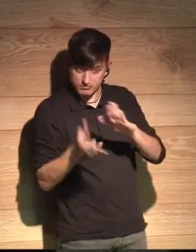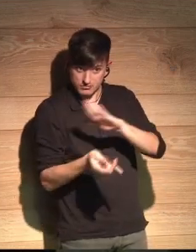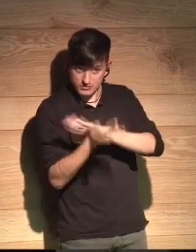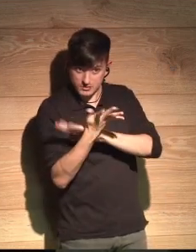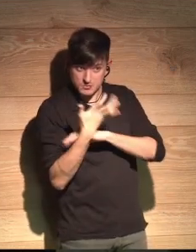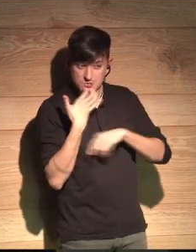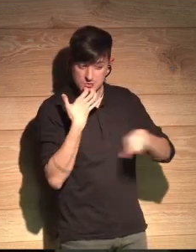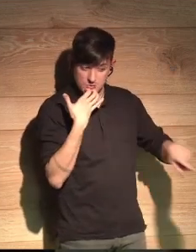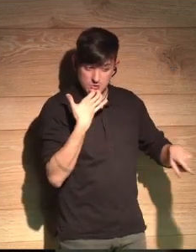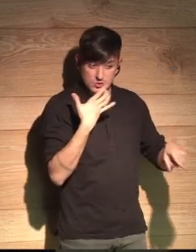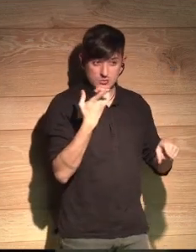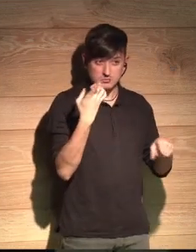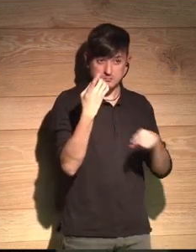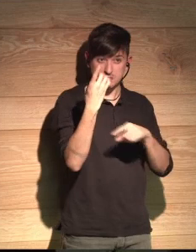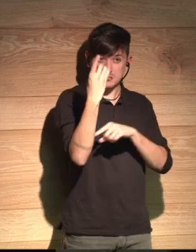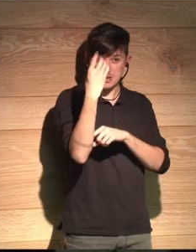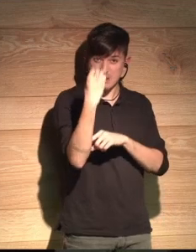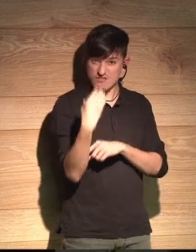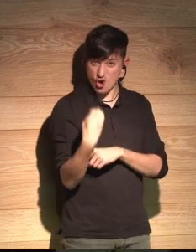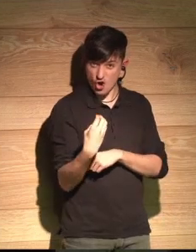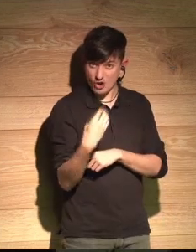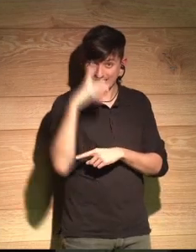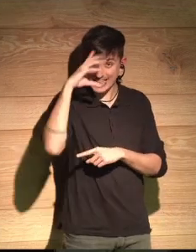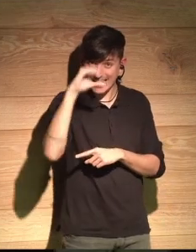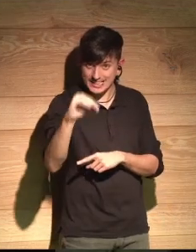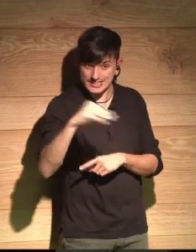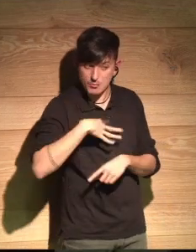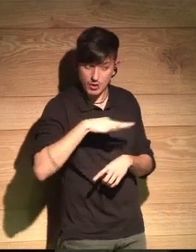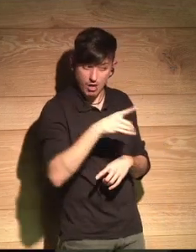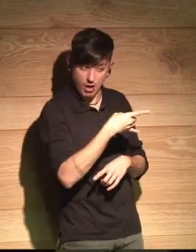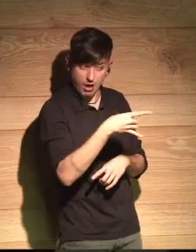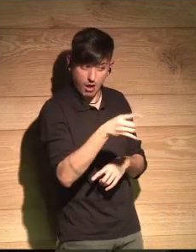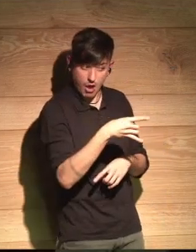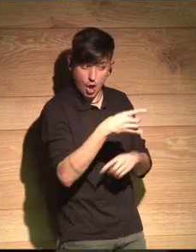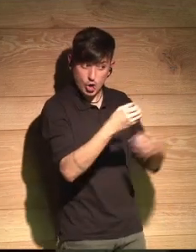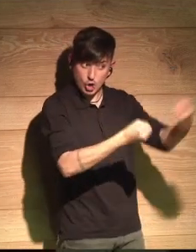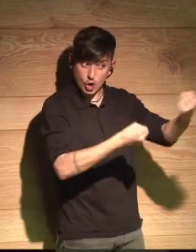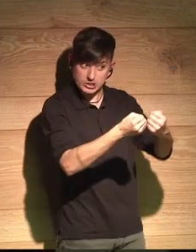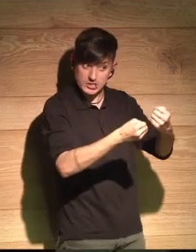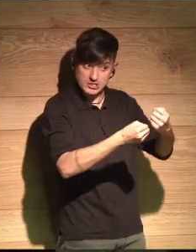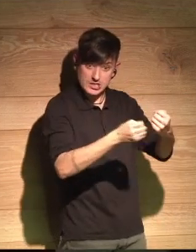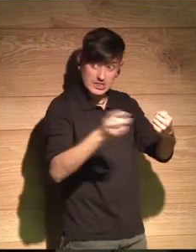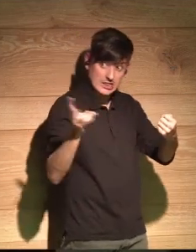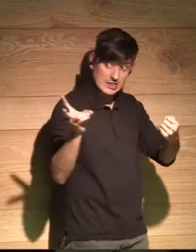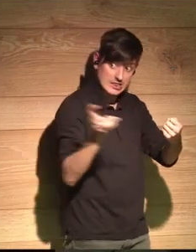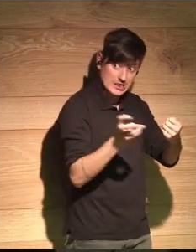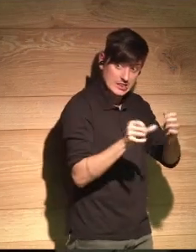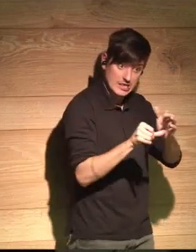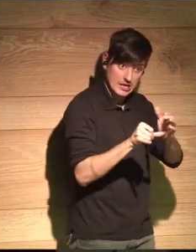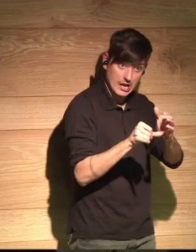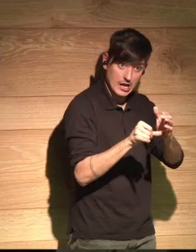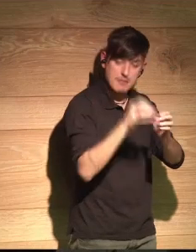You can keep on going, just avoiding collisions, like this. Don't try it yet?